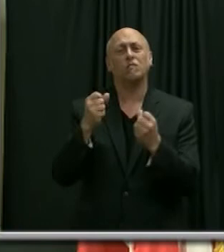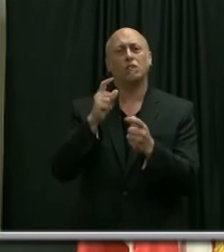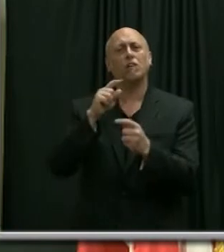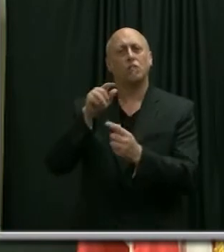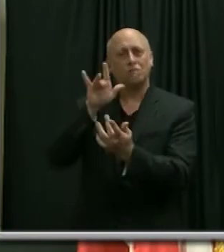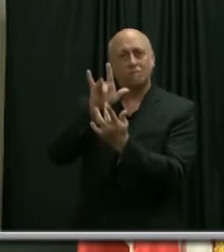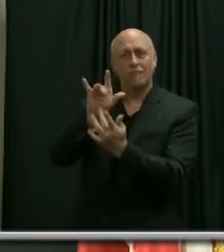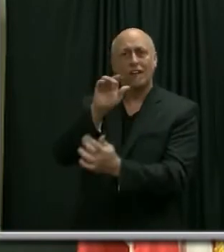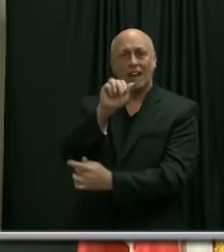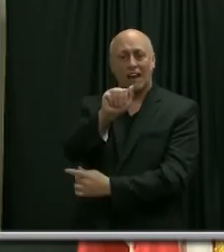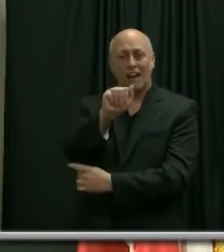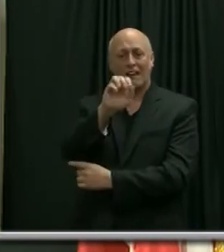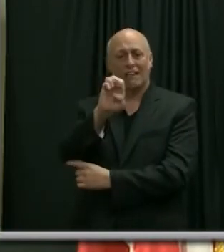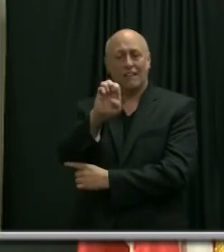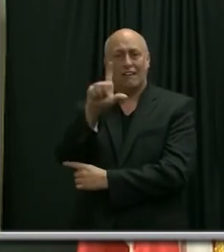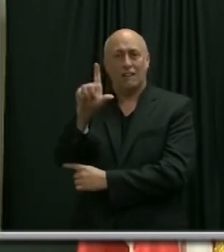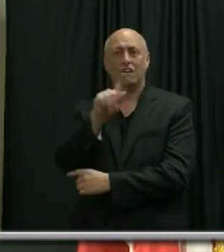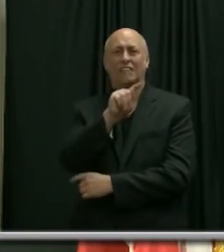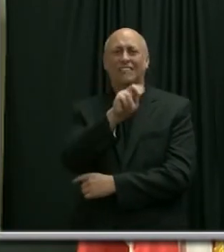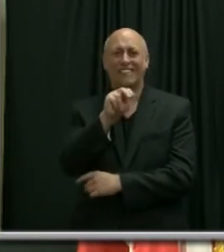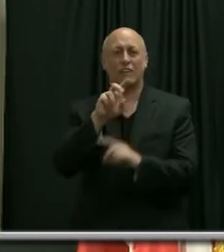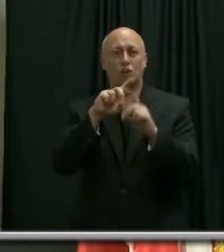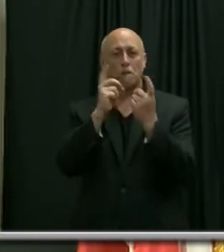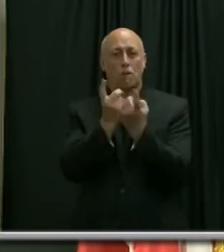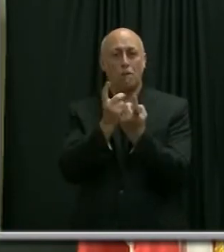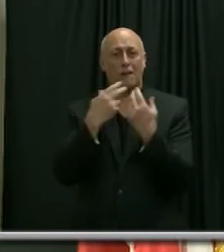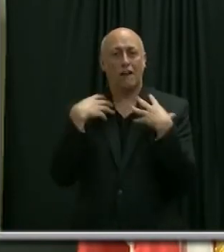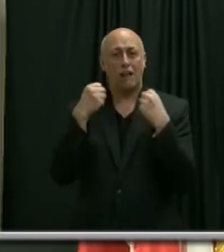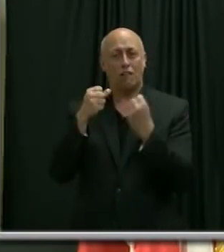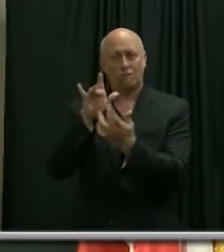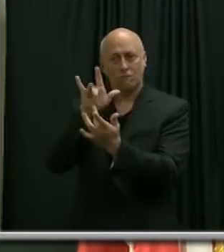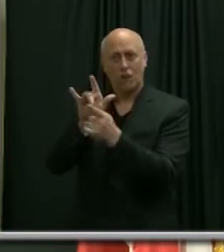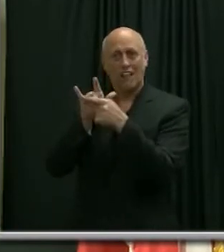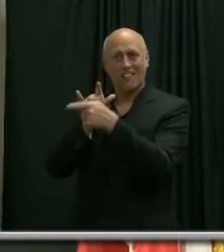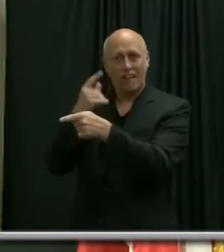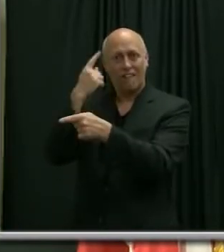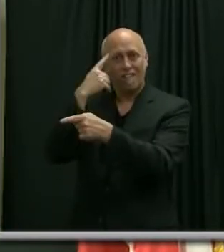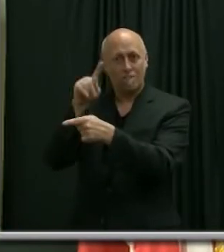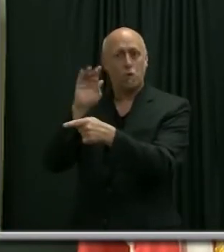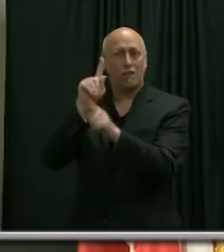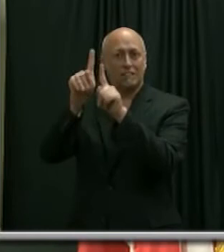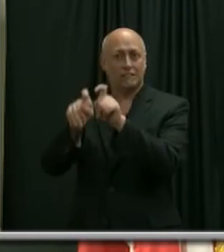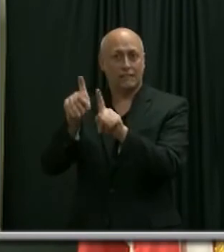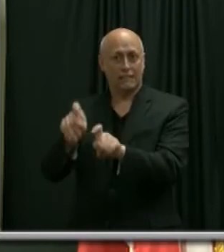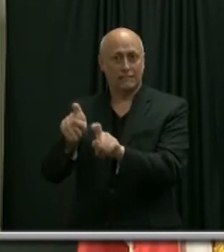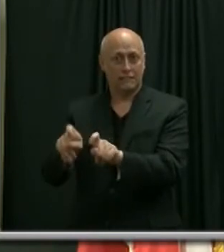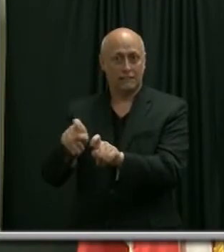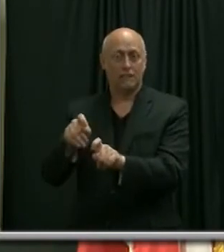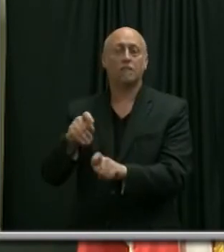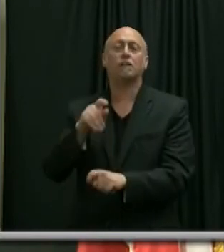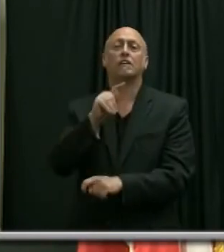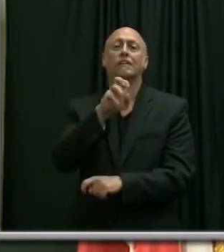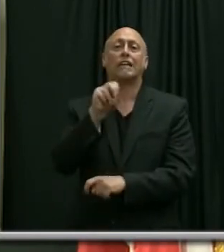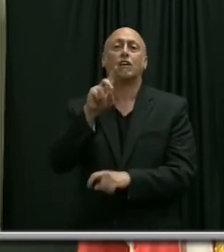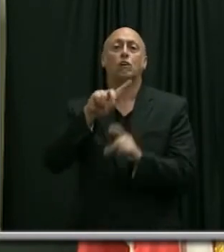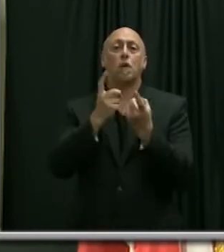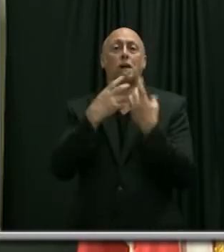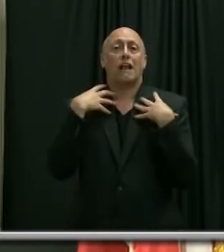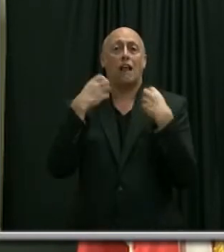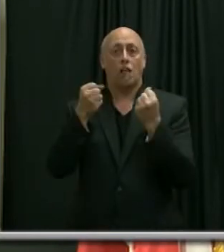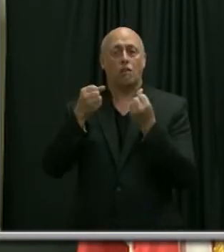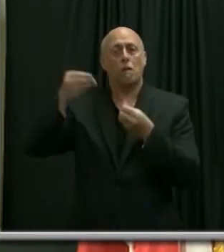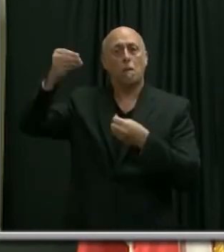lab called AEL. The Tennessee Department of Health has provided for payment for that. So that is the company that